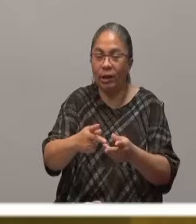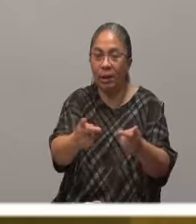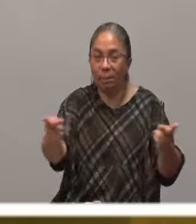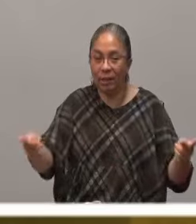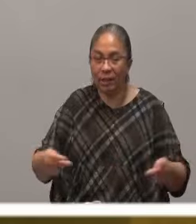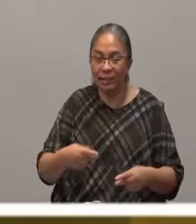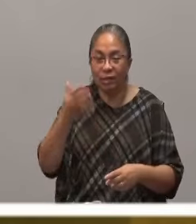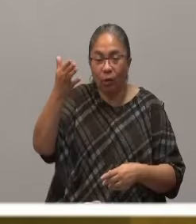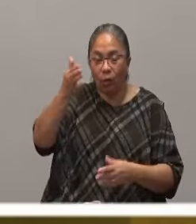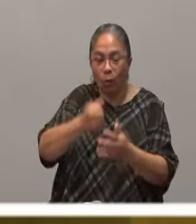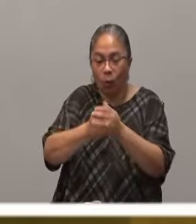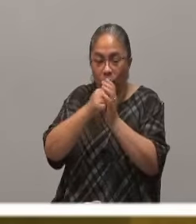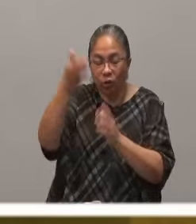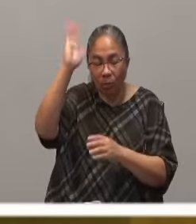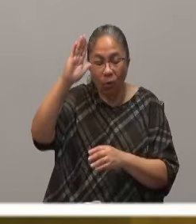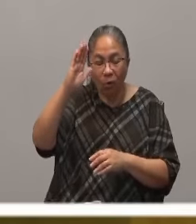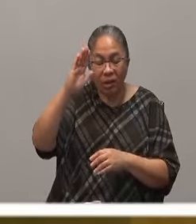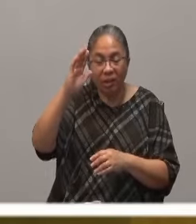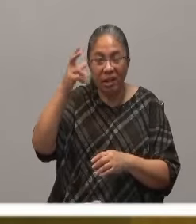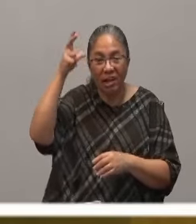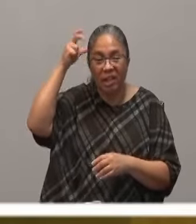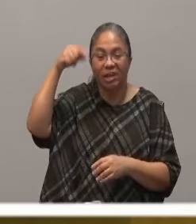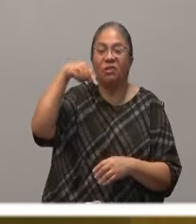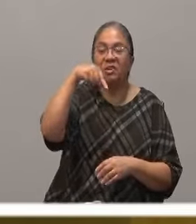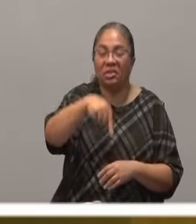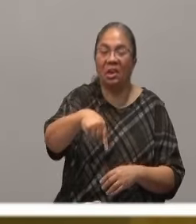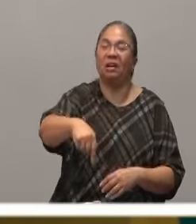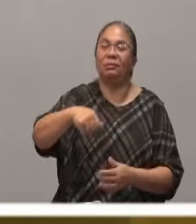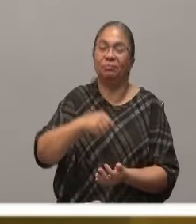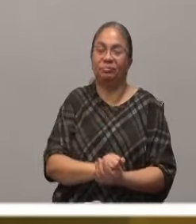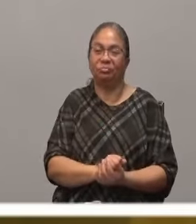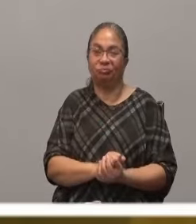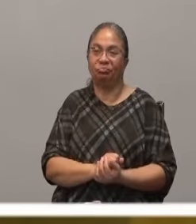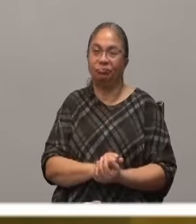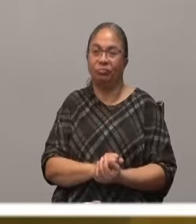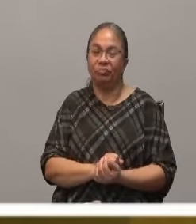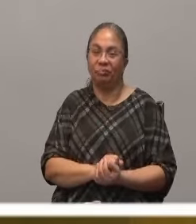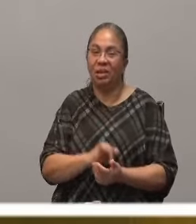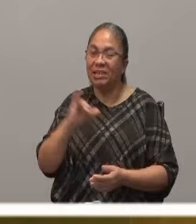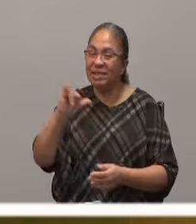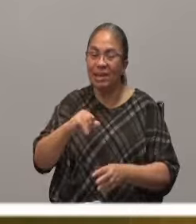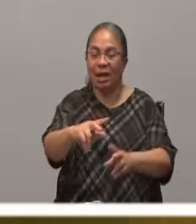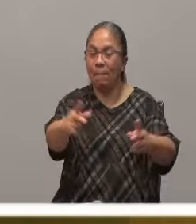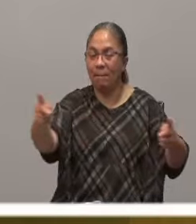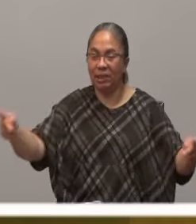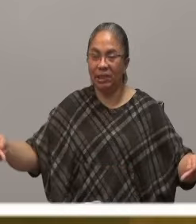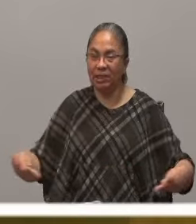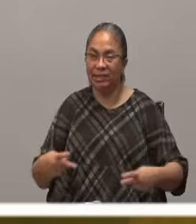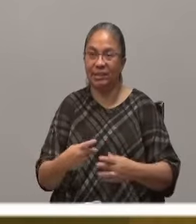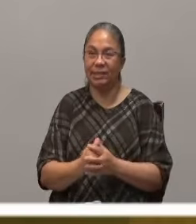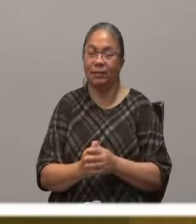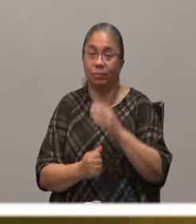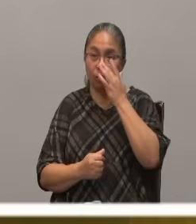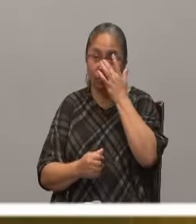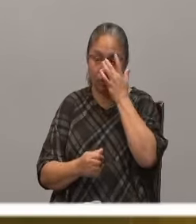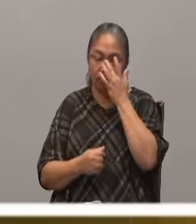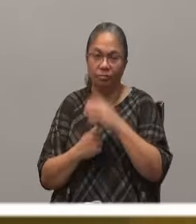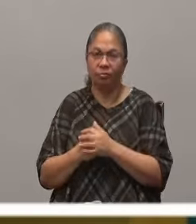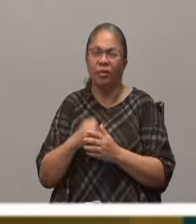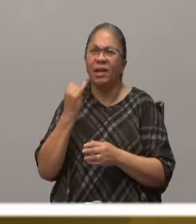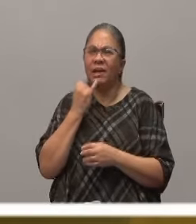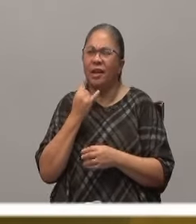place where that should be set aside for the worship of God. Now, in the structure of Israel, the synagogue is